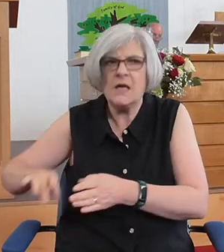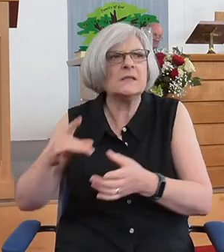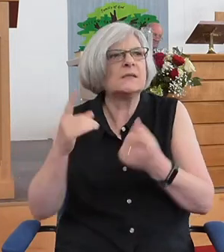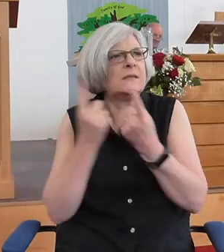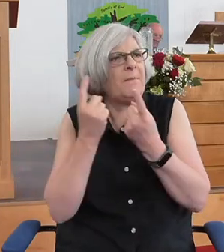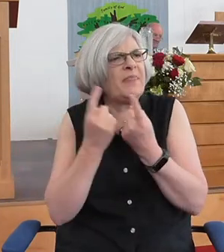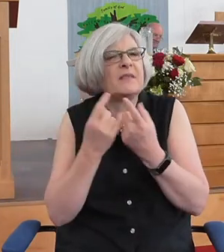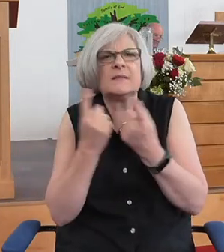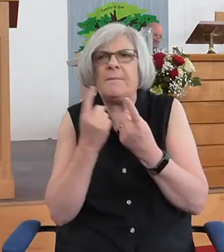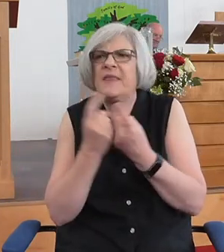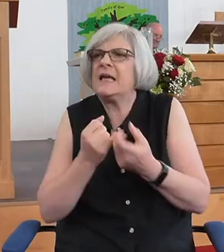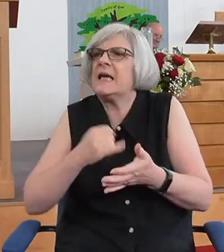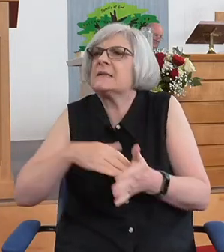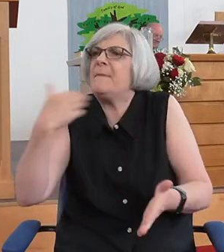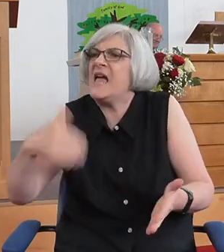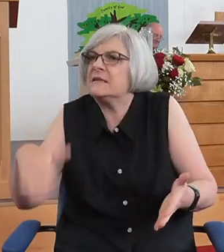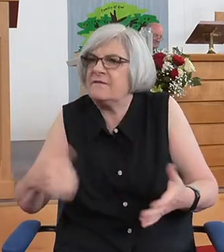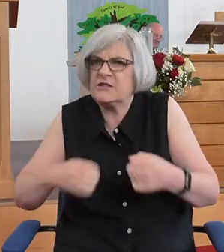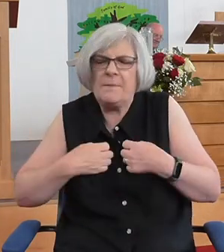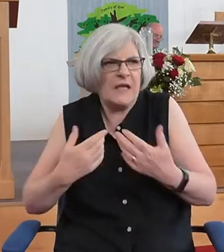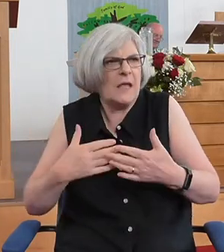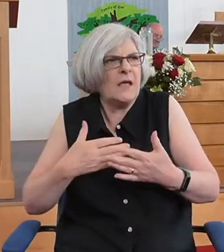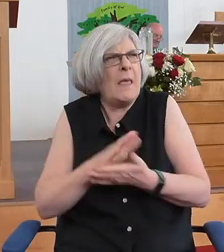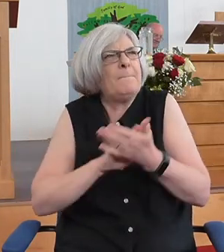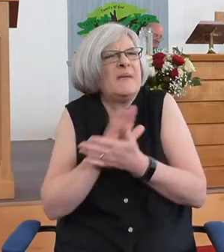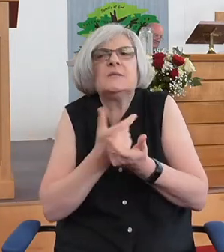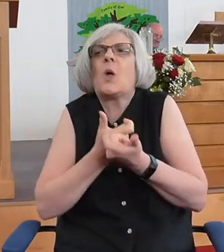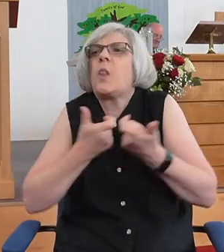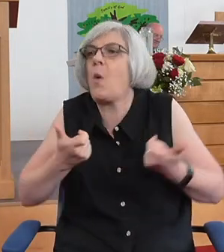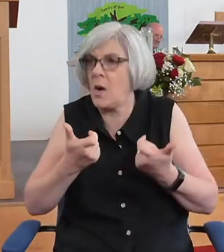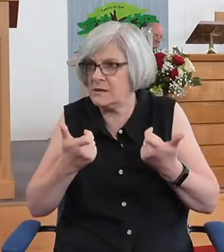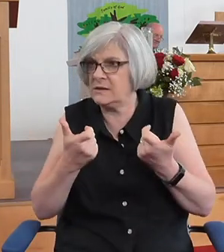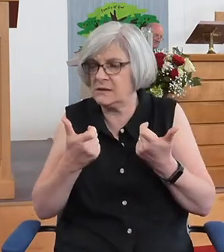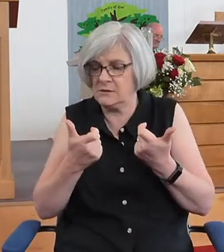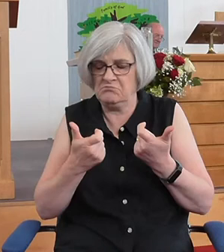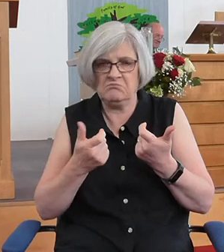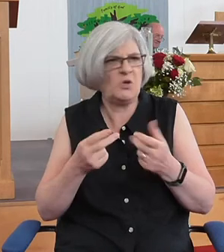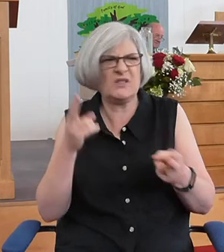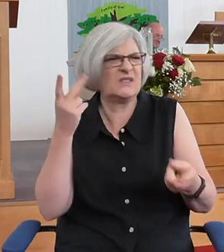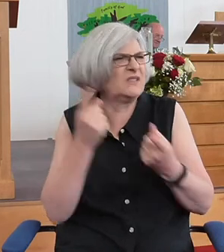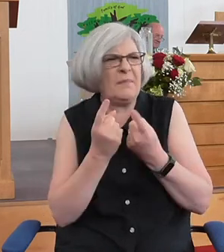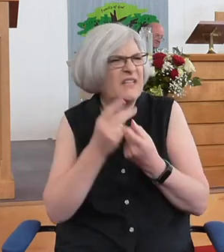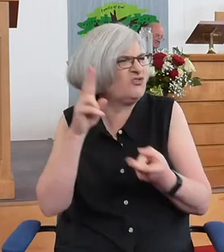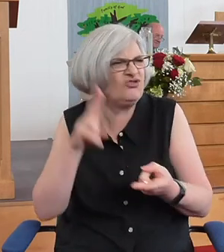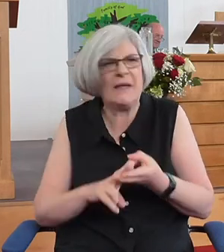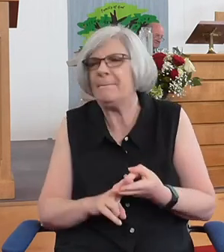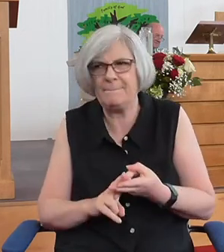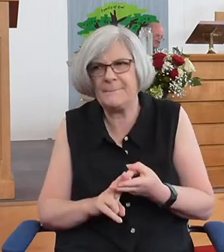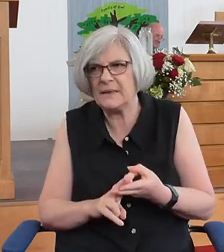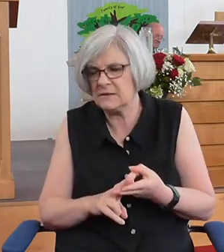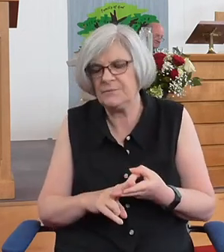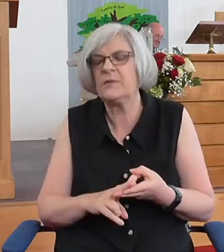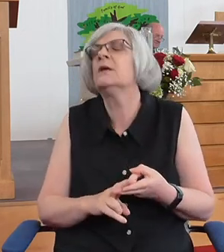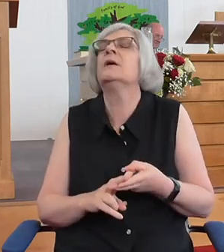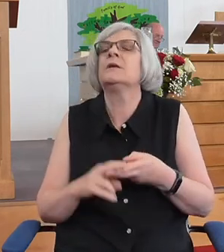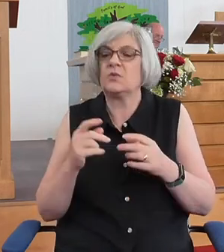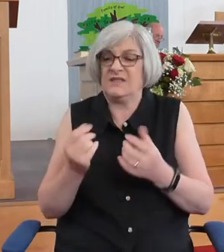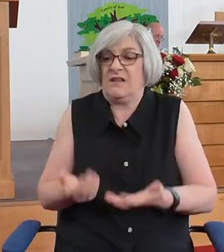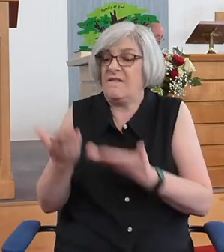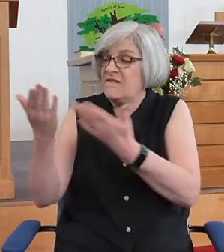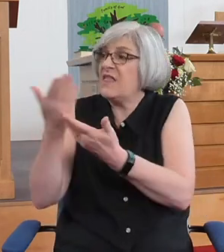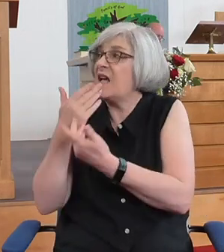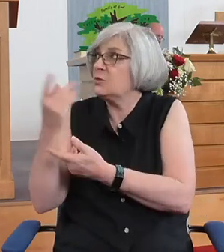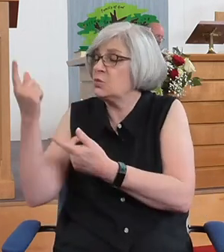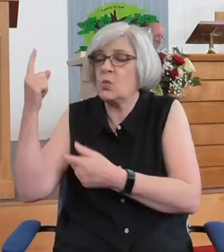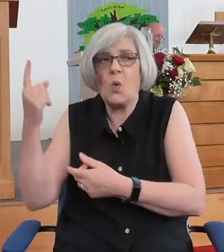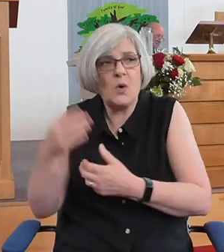not something cheap, something that cost us, set apart for God as a gift and thanks offering to God. And you wonder, why